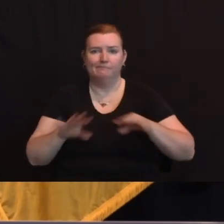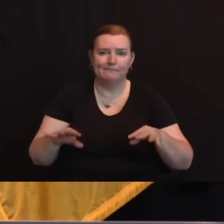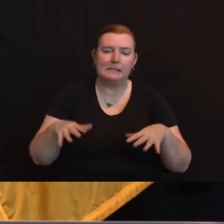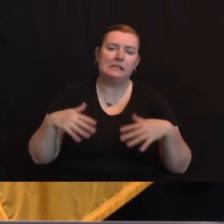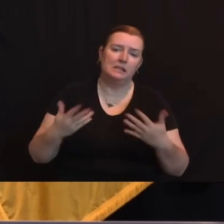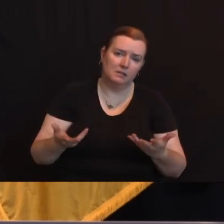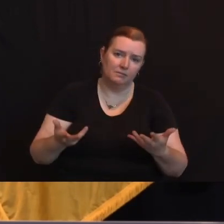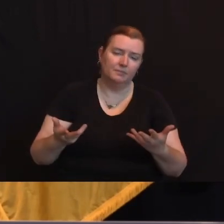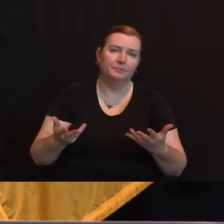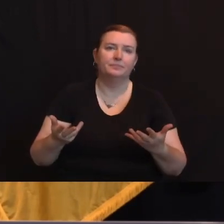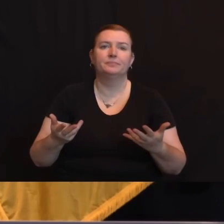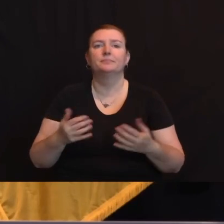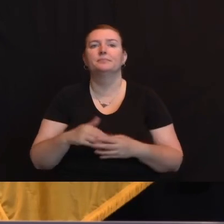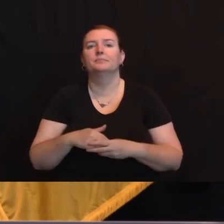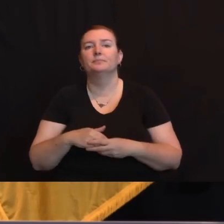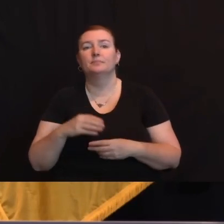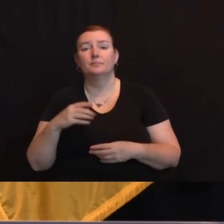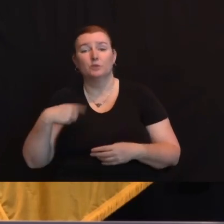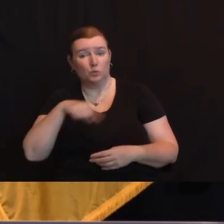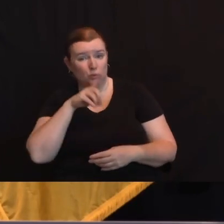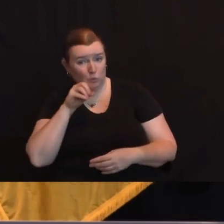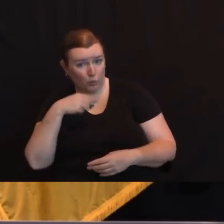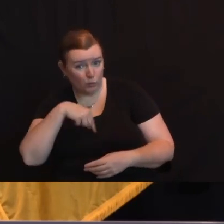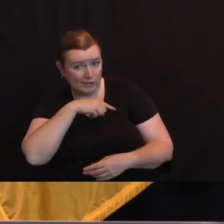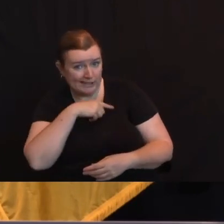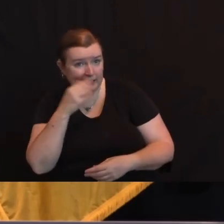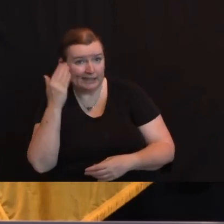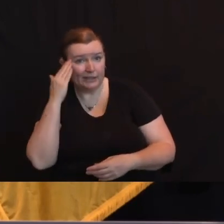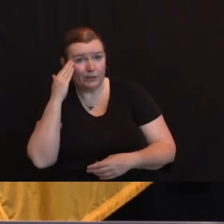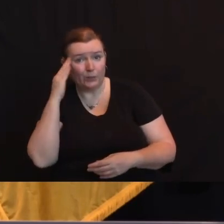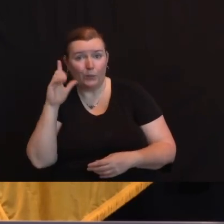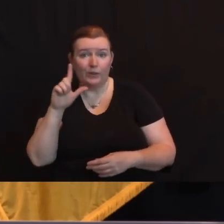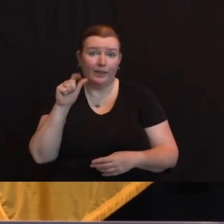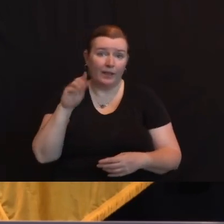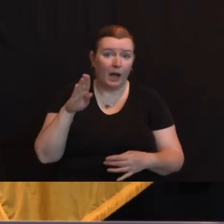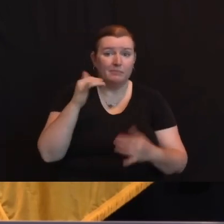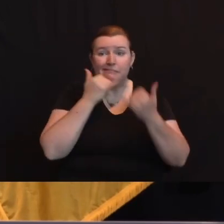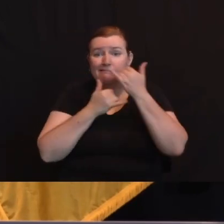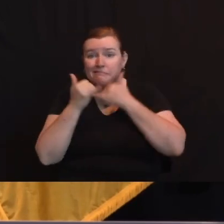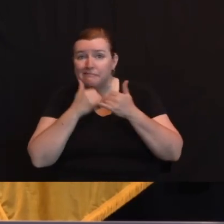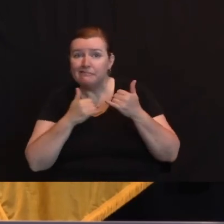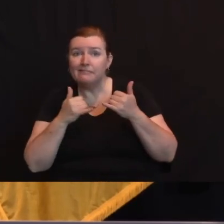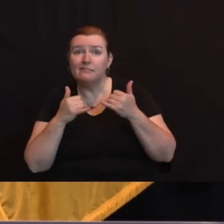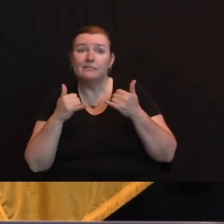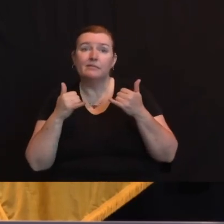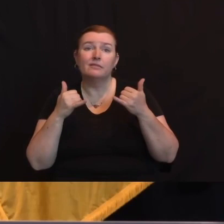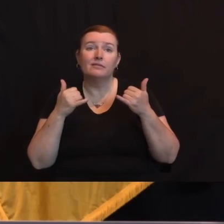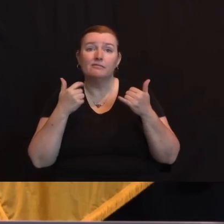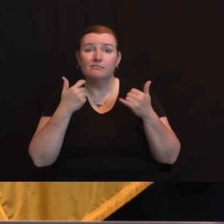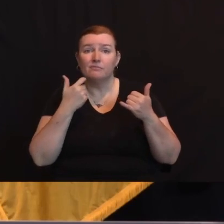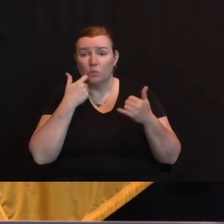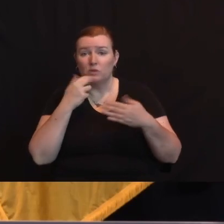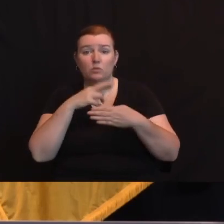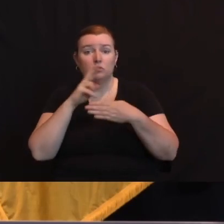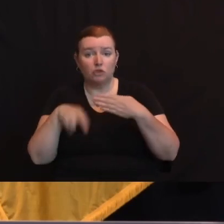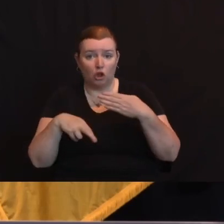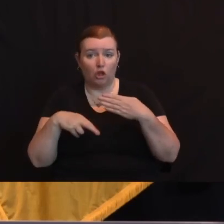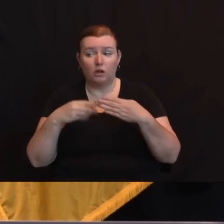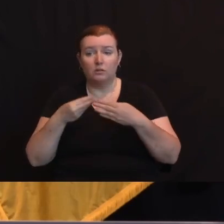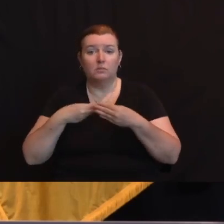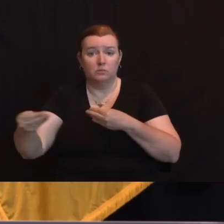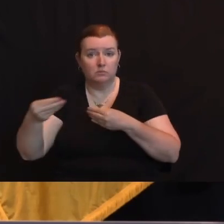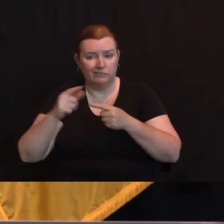know, based on your question about the labs, and the lab turnaround time has come down slightly, not sufficiently, but slightly,